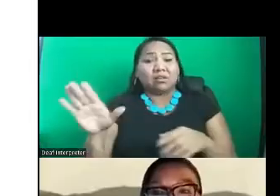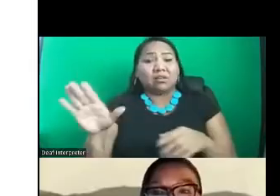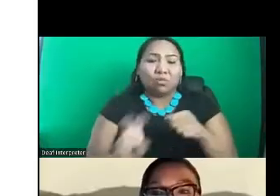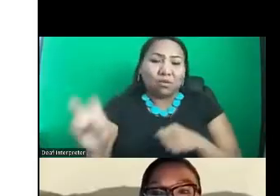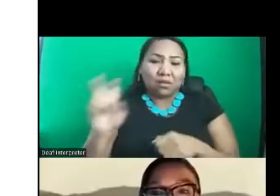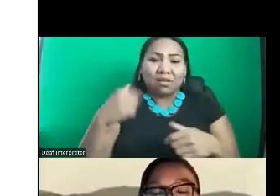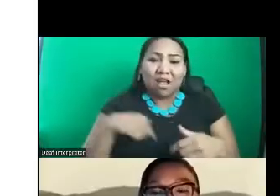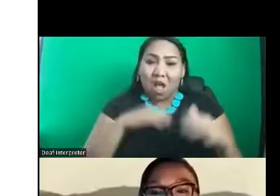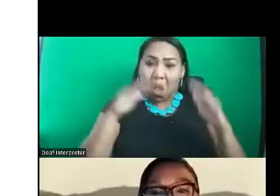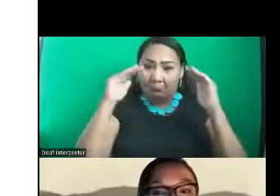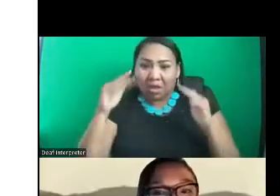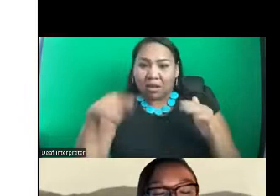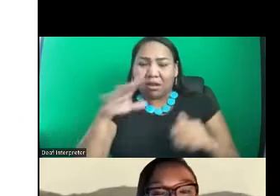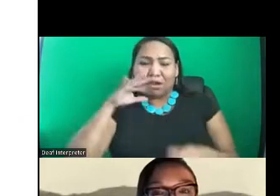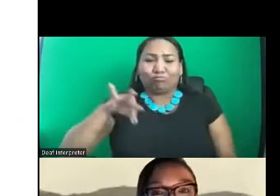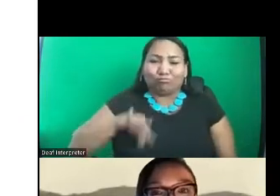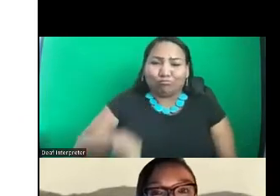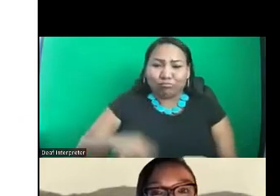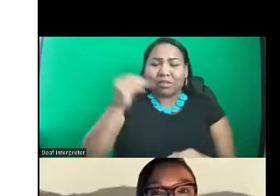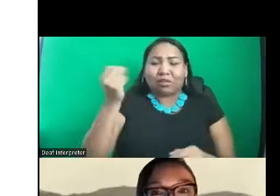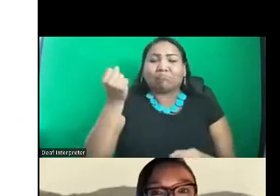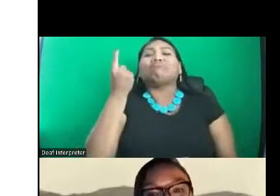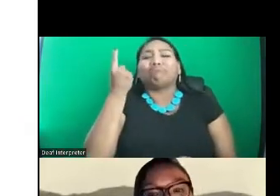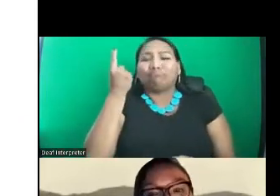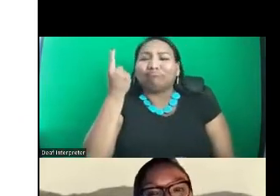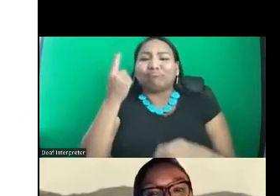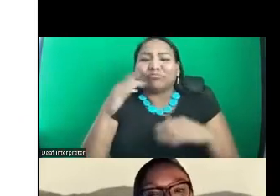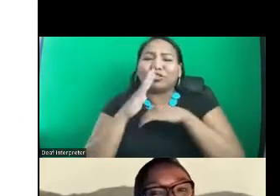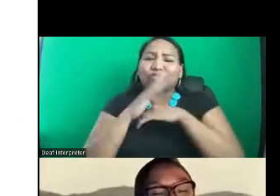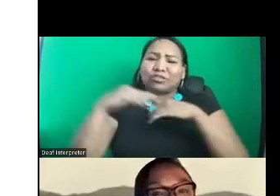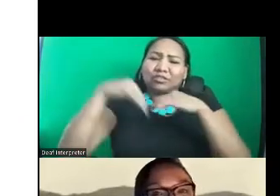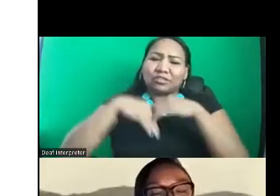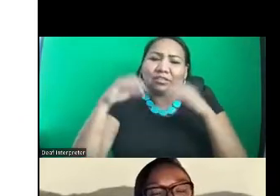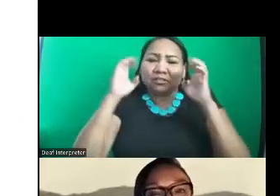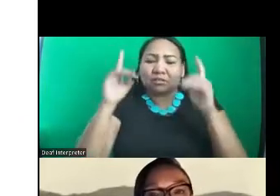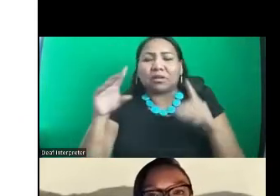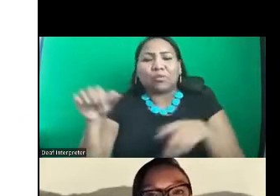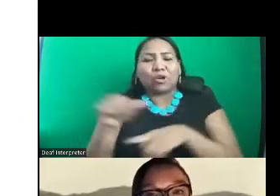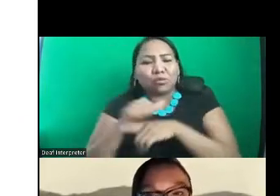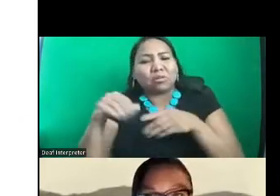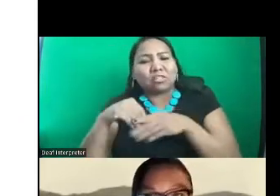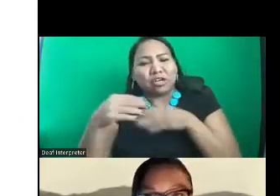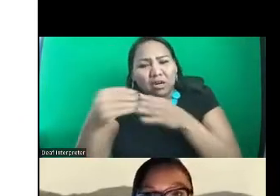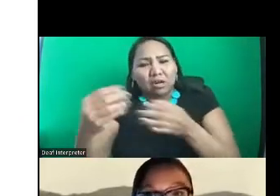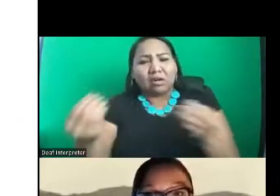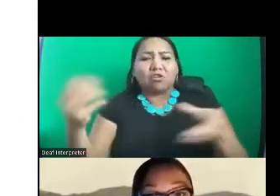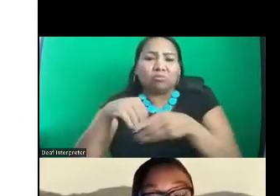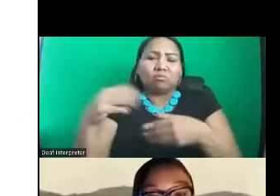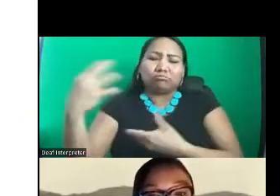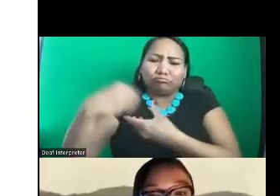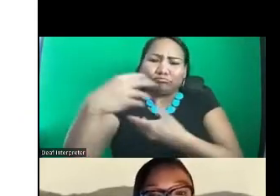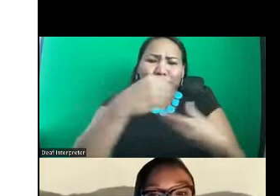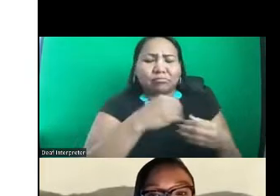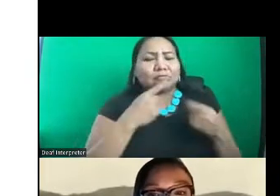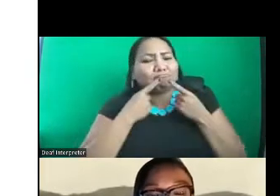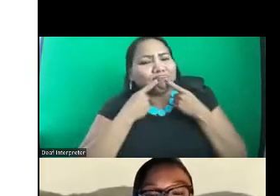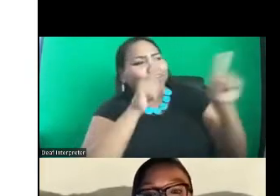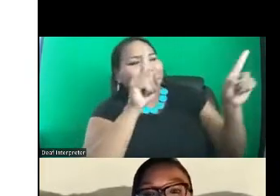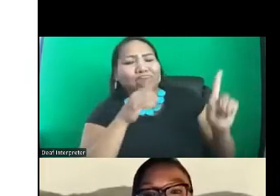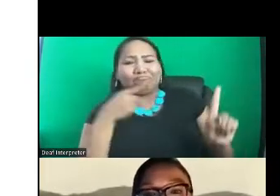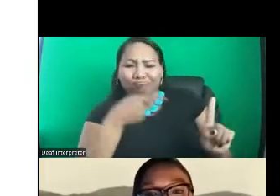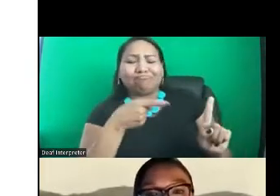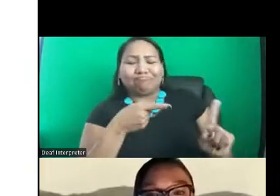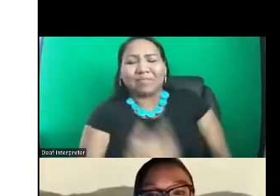understanding about how indigenizing education and training lead to greater inclusion and success. And we hope you will